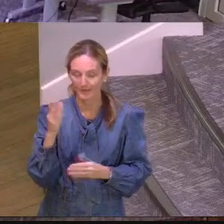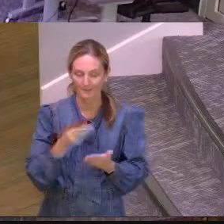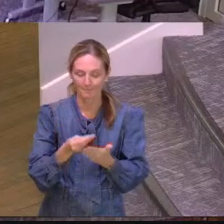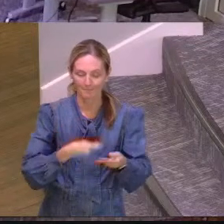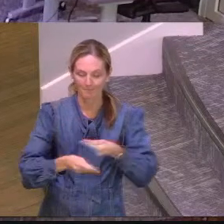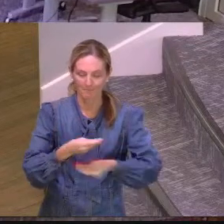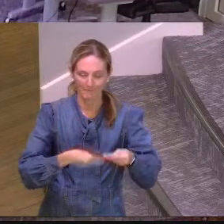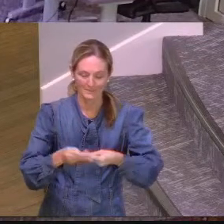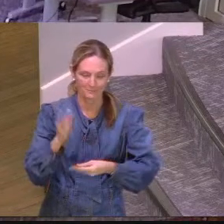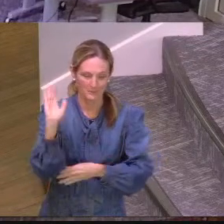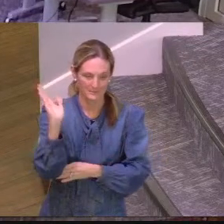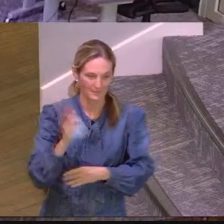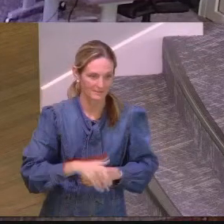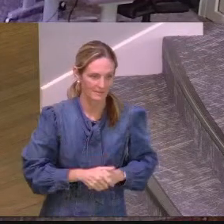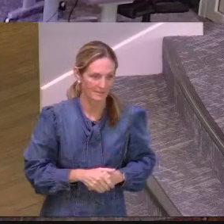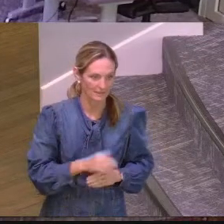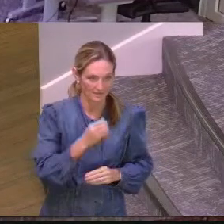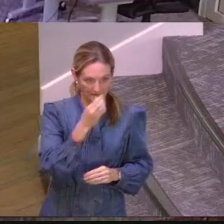presentation.